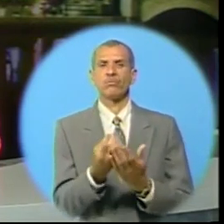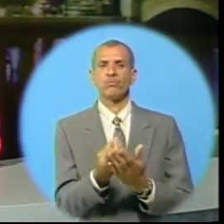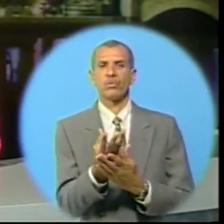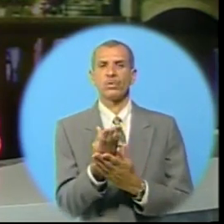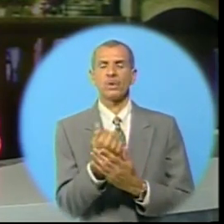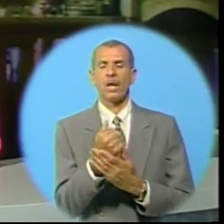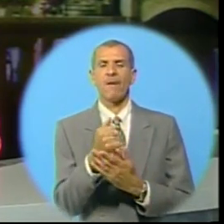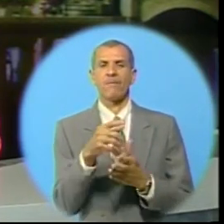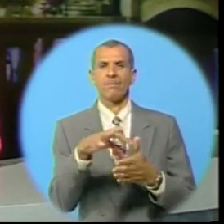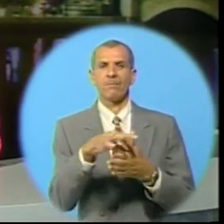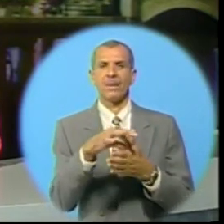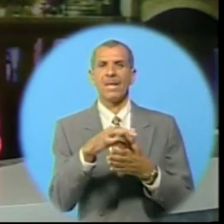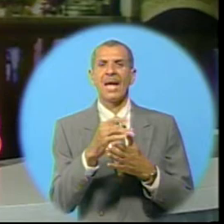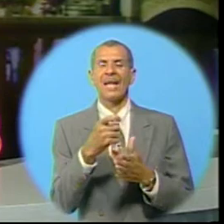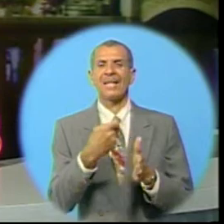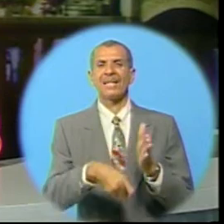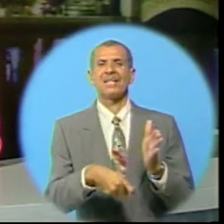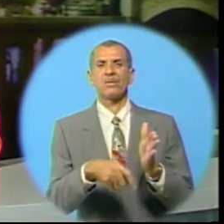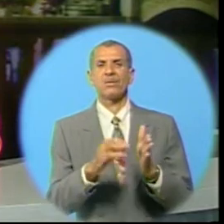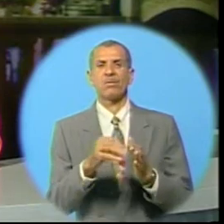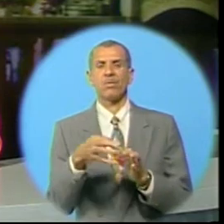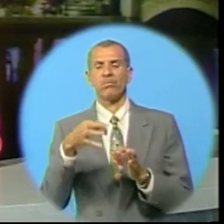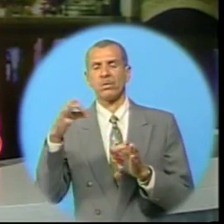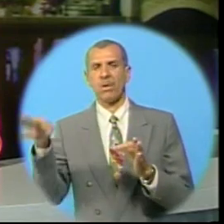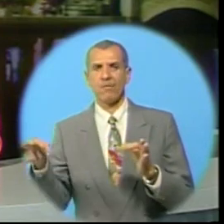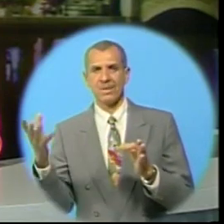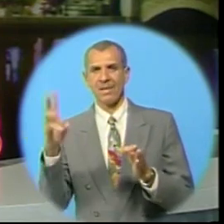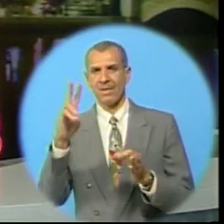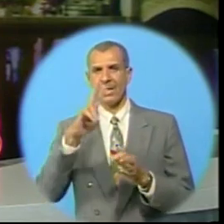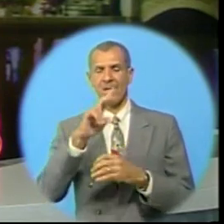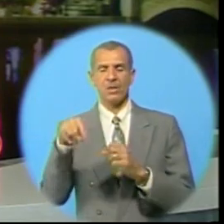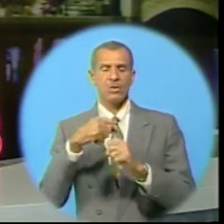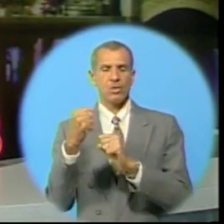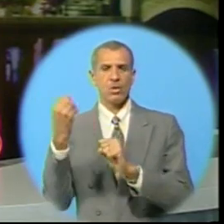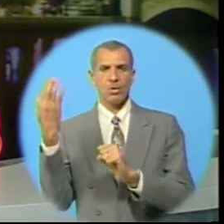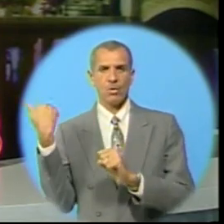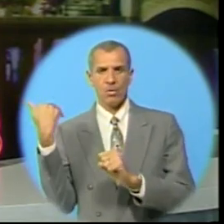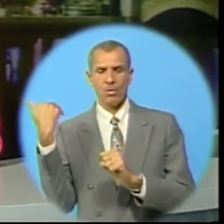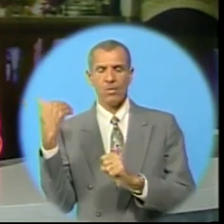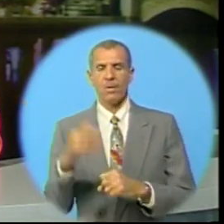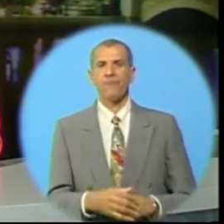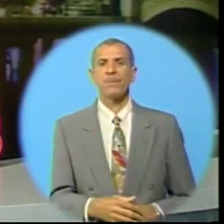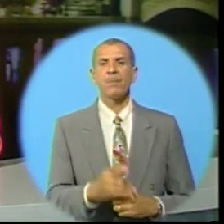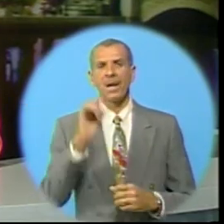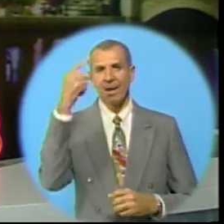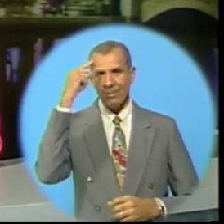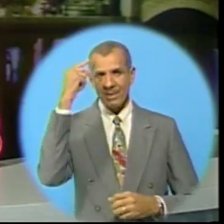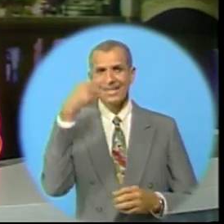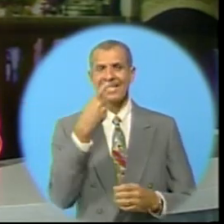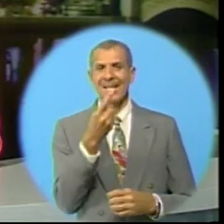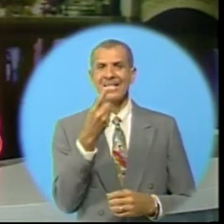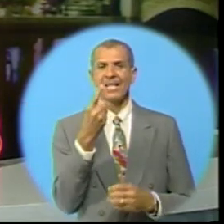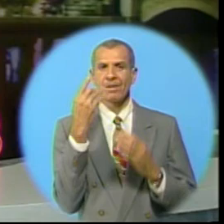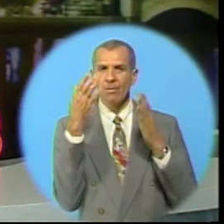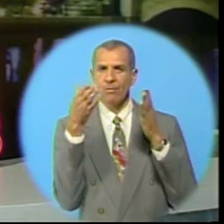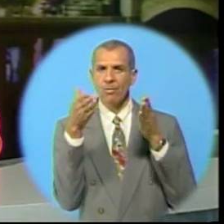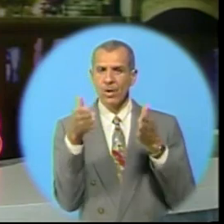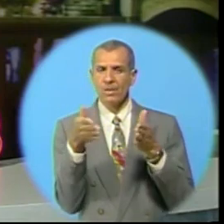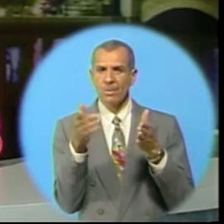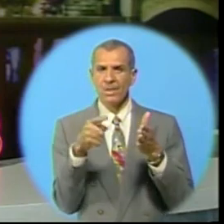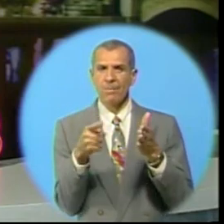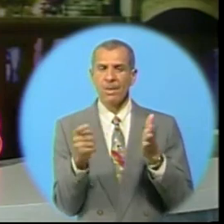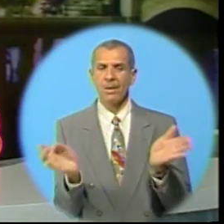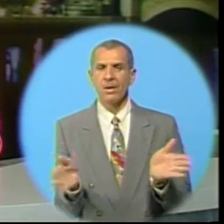on imported meats were eliminated 7 years ago amid the world economic crisis. But government says the focus must now be on